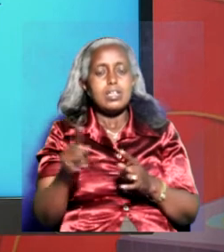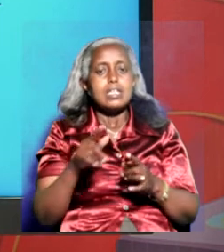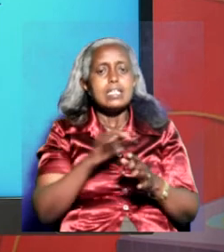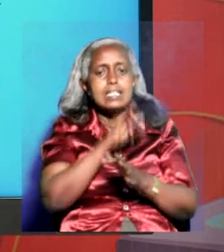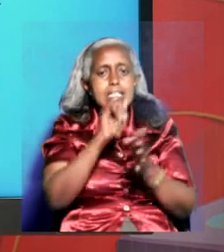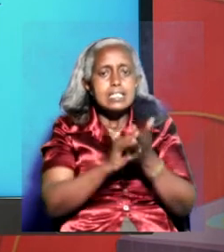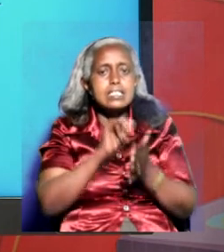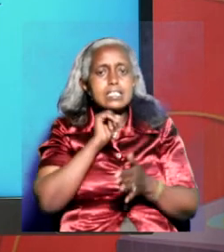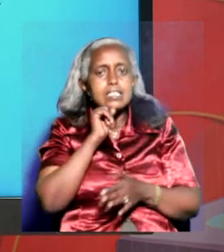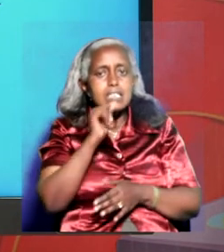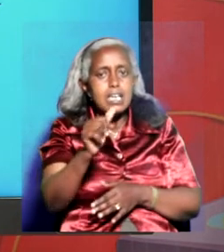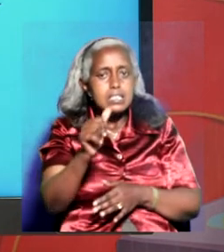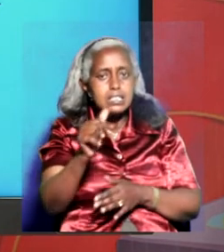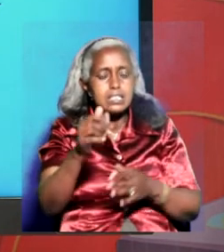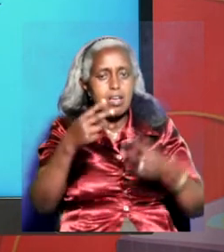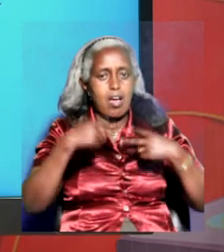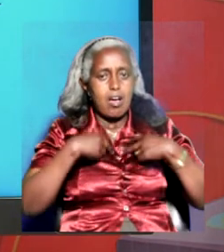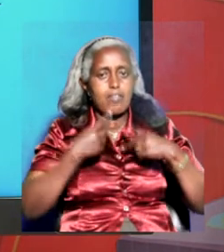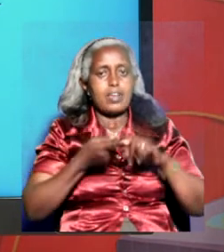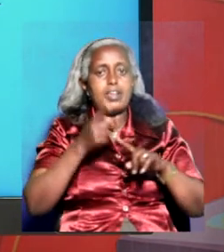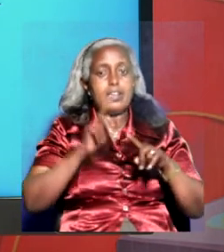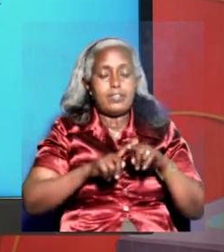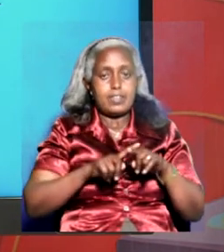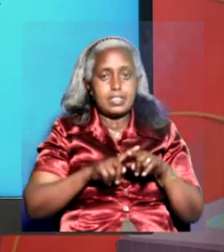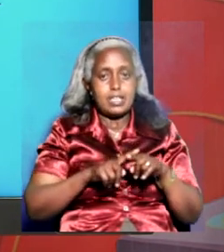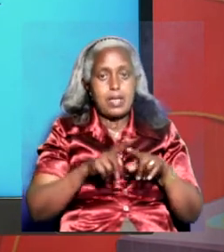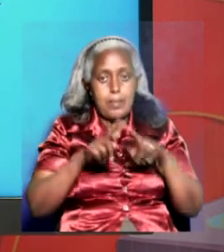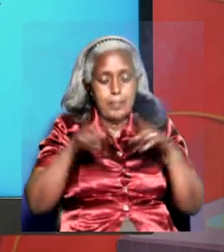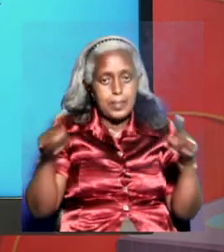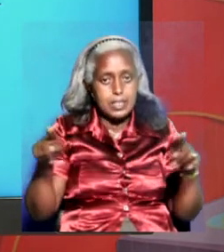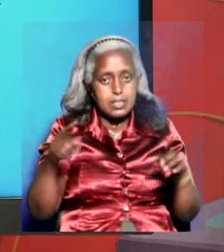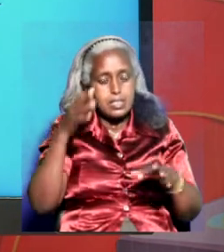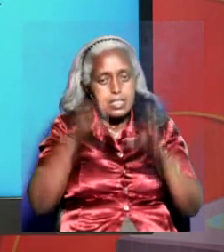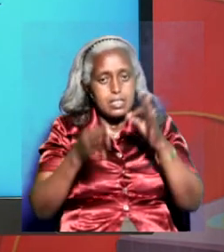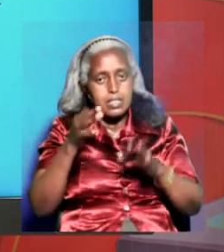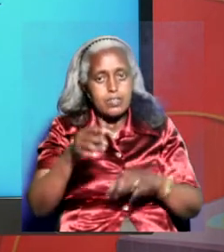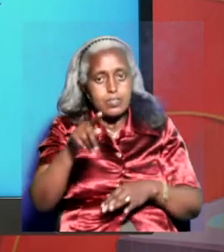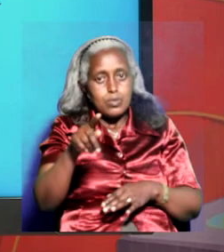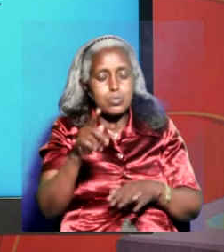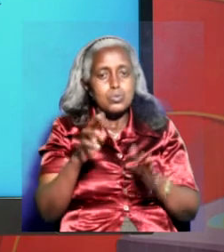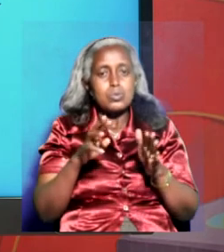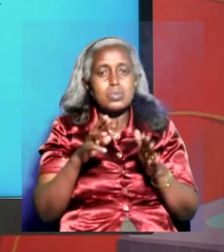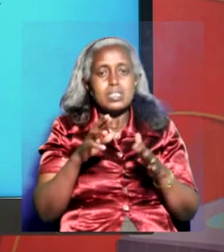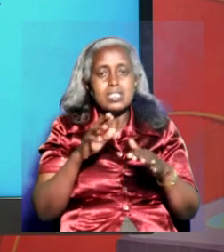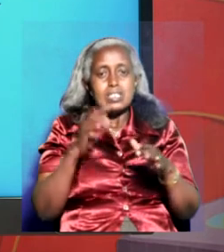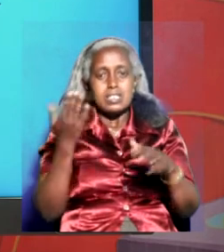doesn't have an inverse. But if you restrict